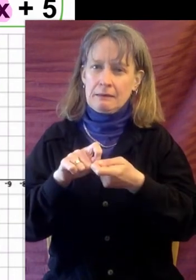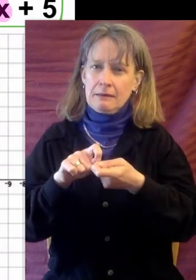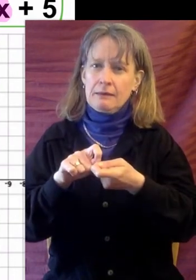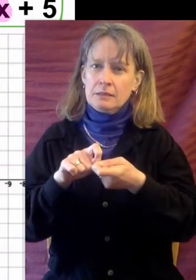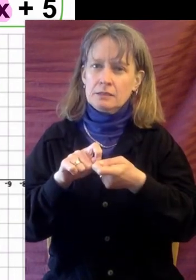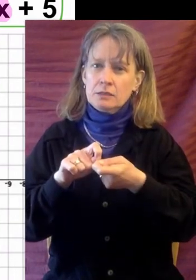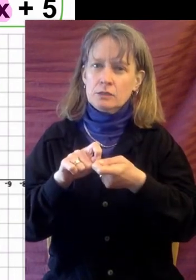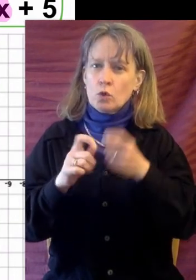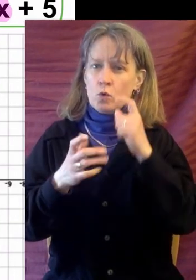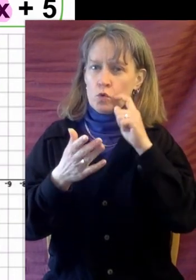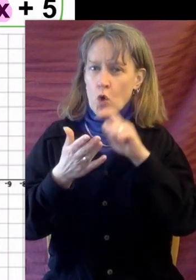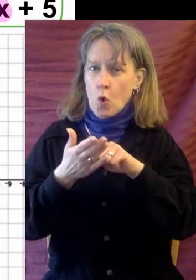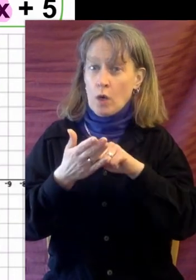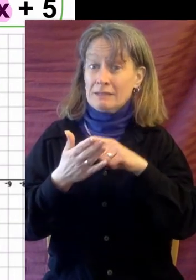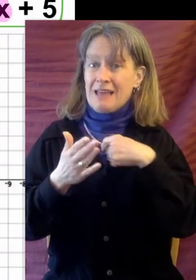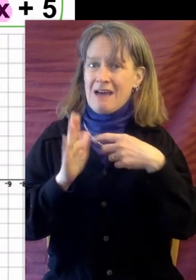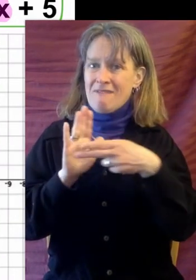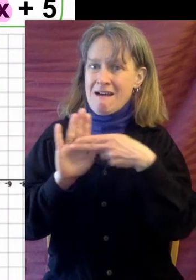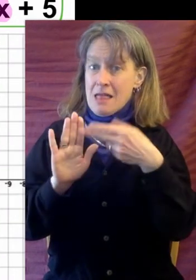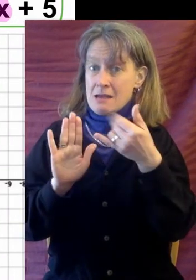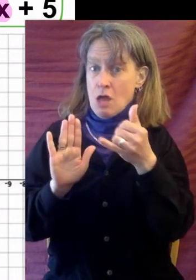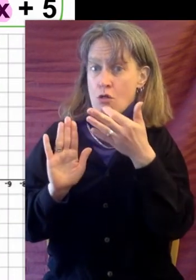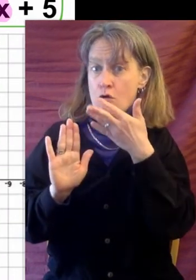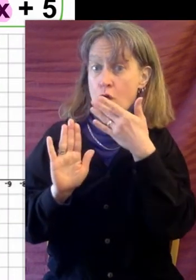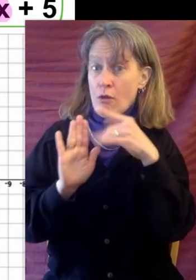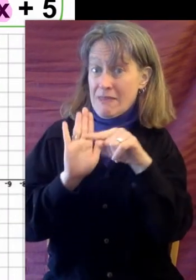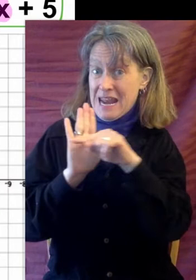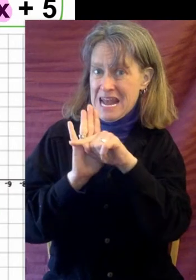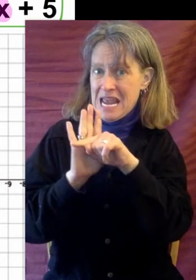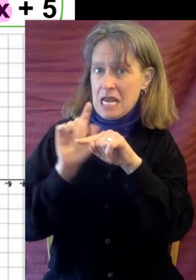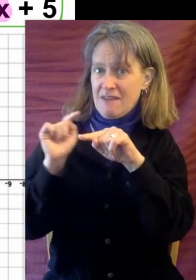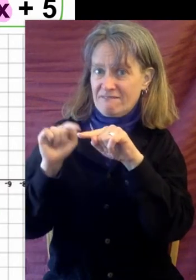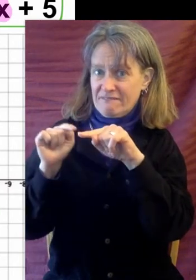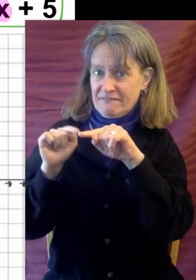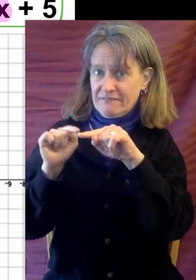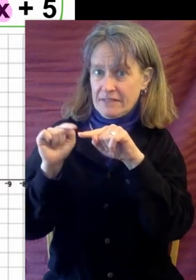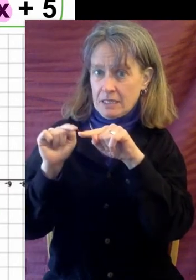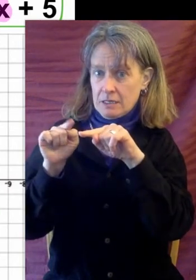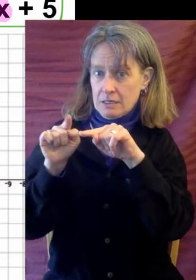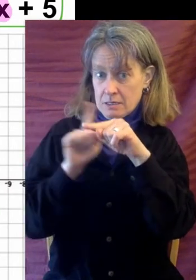this negative here that I've highlighted in yellow.